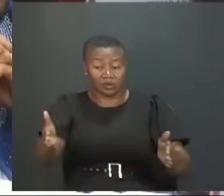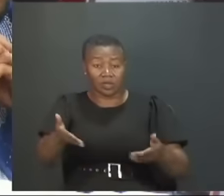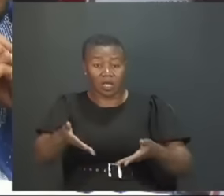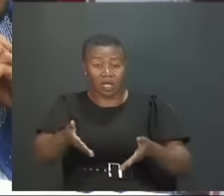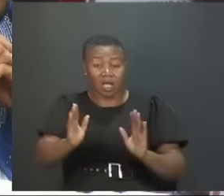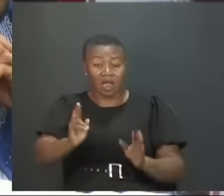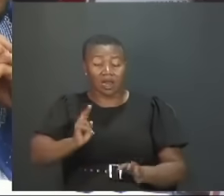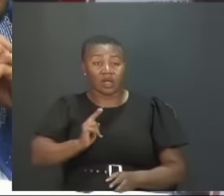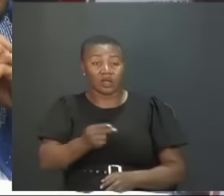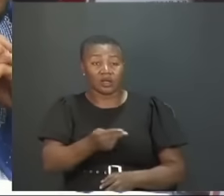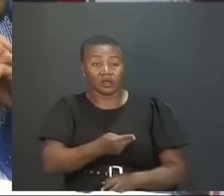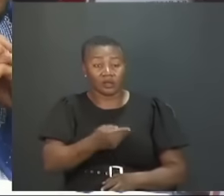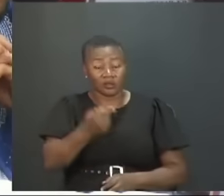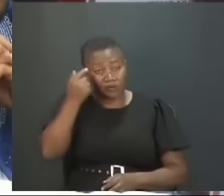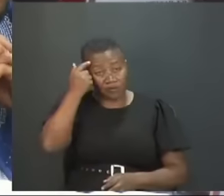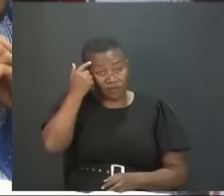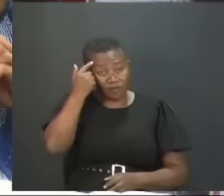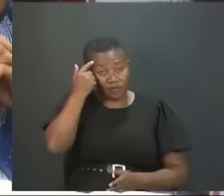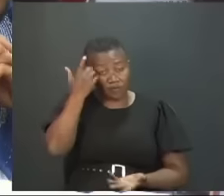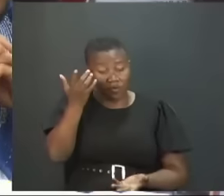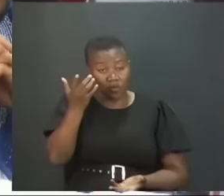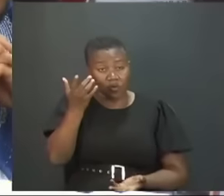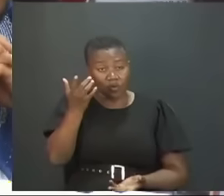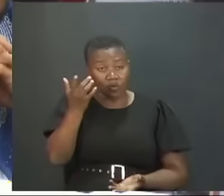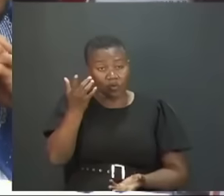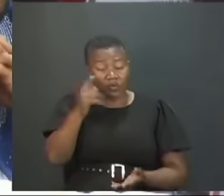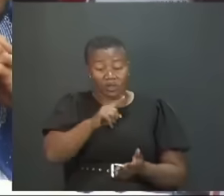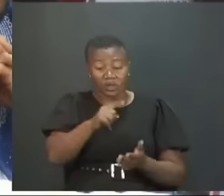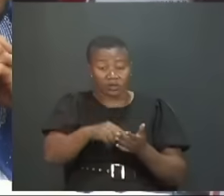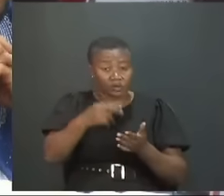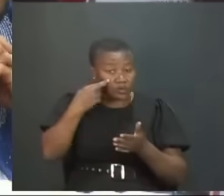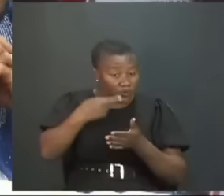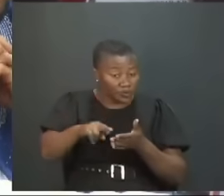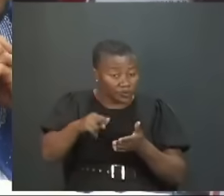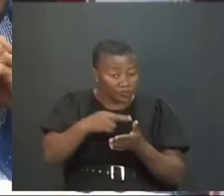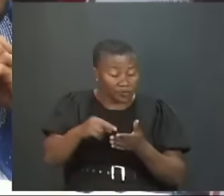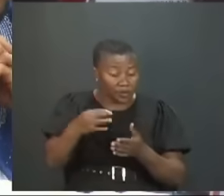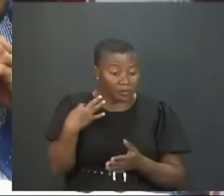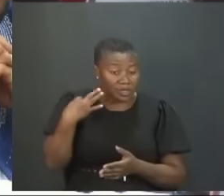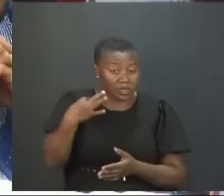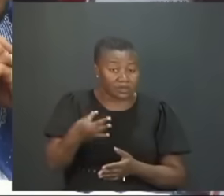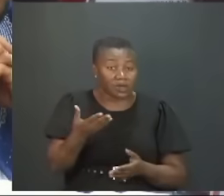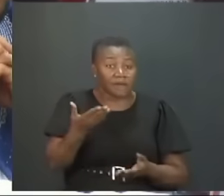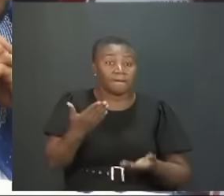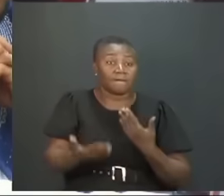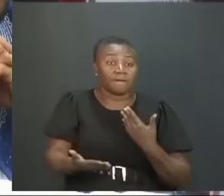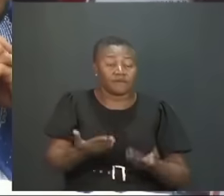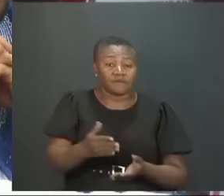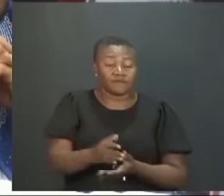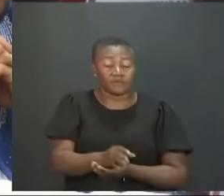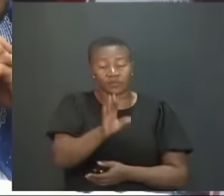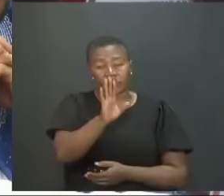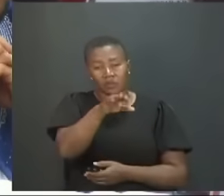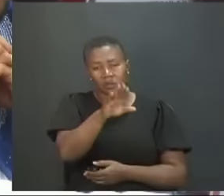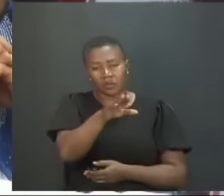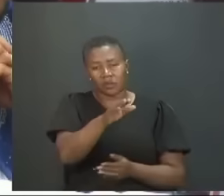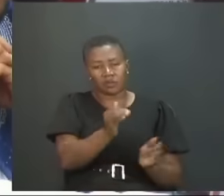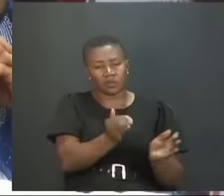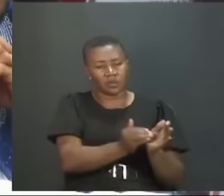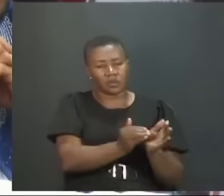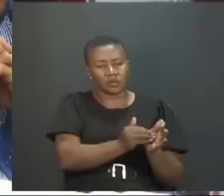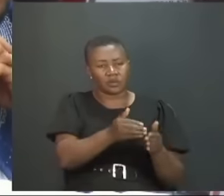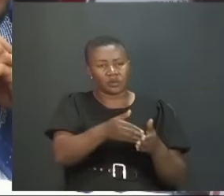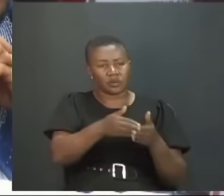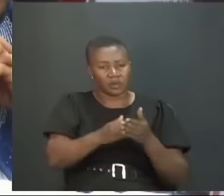to determine this review application, maybe the approach... Honorable Minority Leader, you